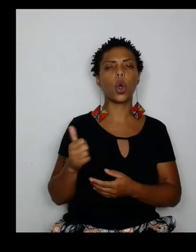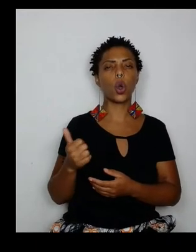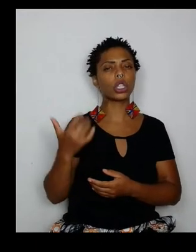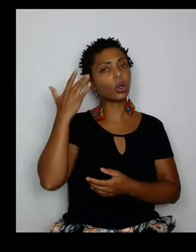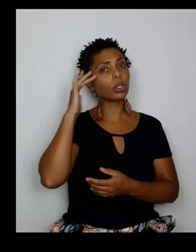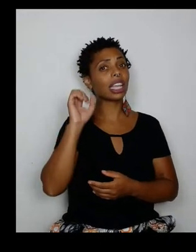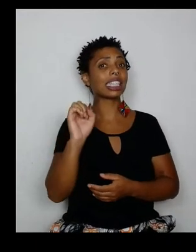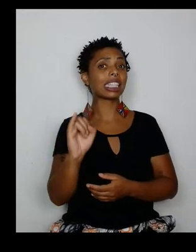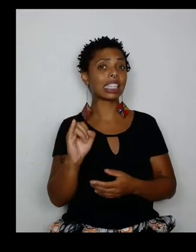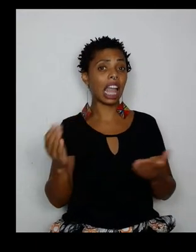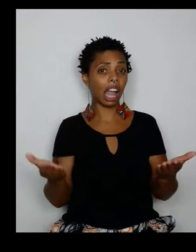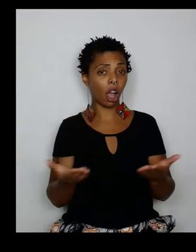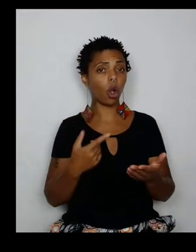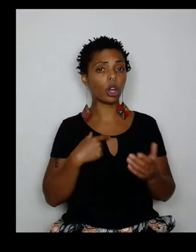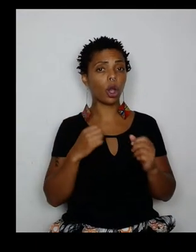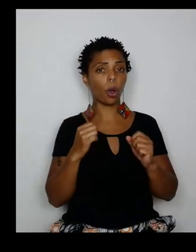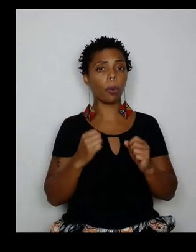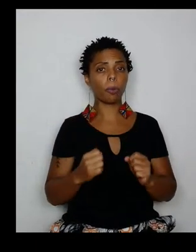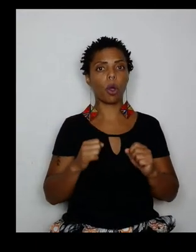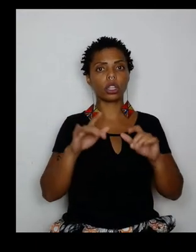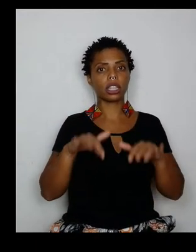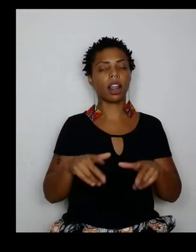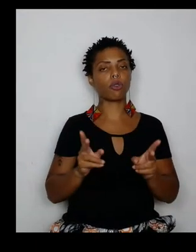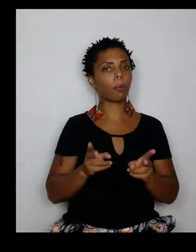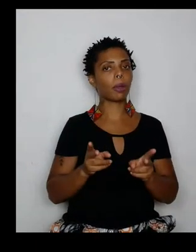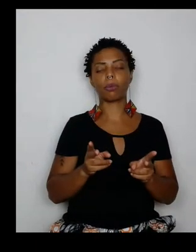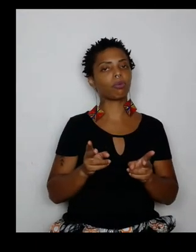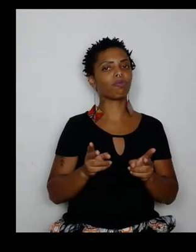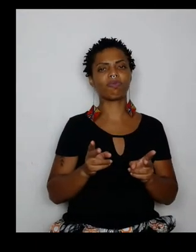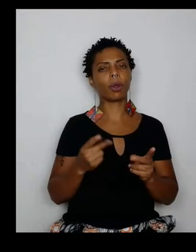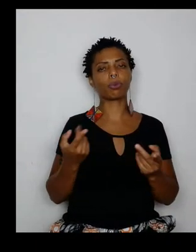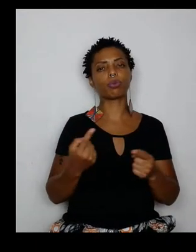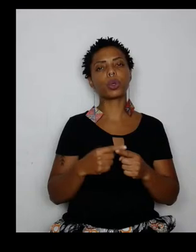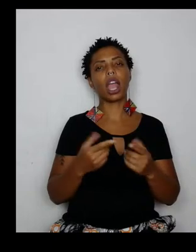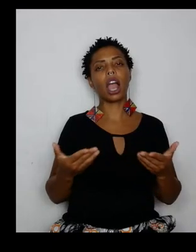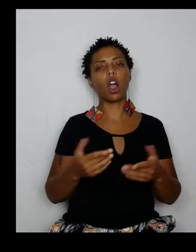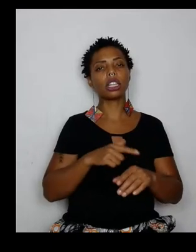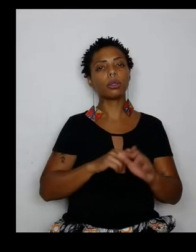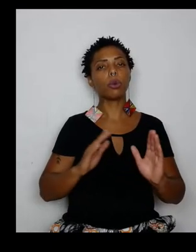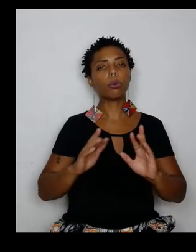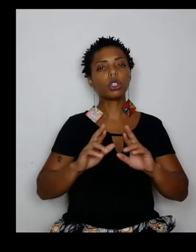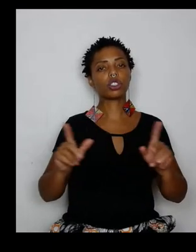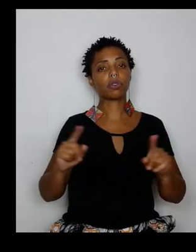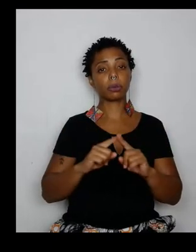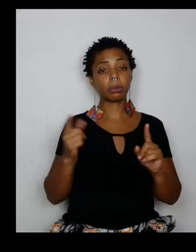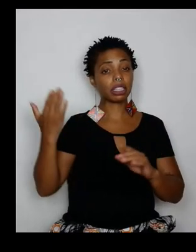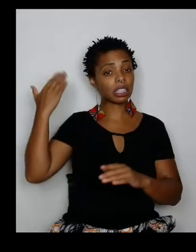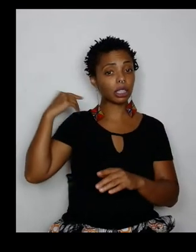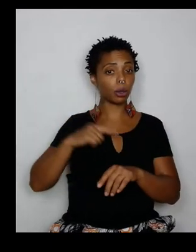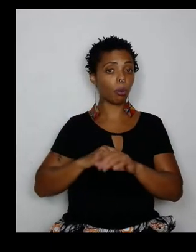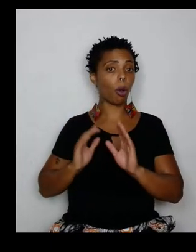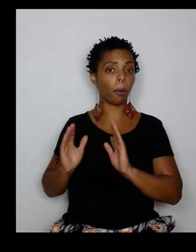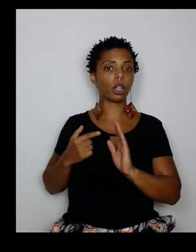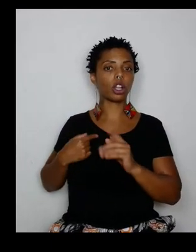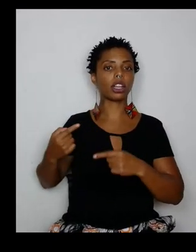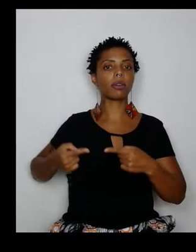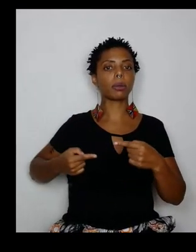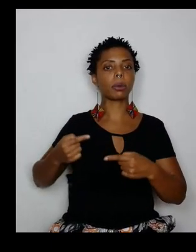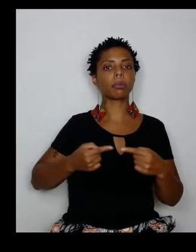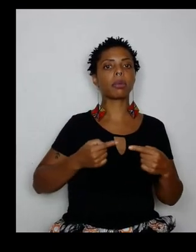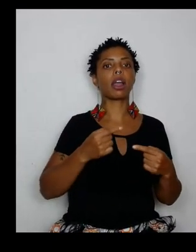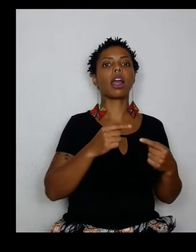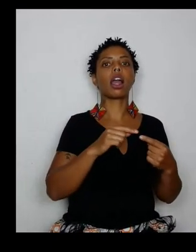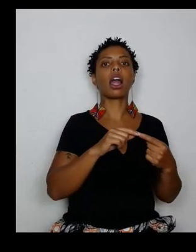but i think for then at that moment i was in dialogue with my dear friend abigail solomon goddard and with uh